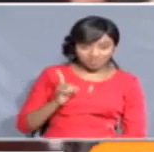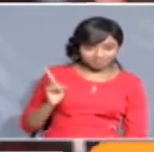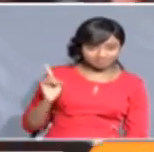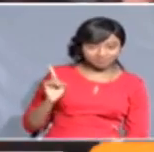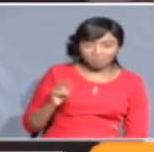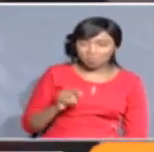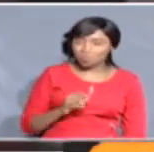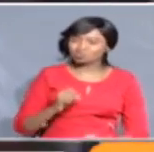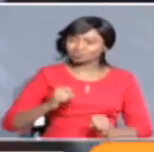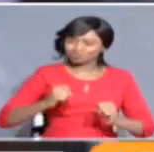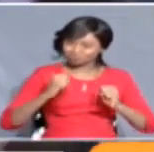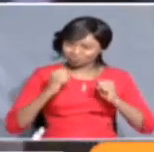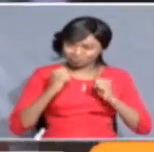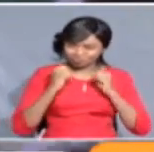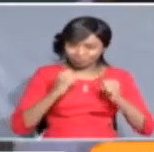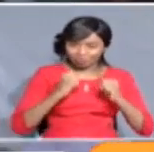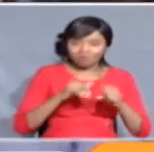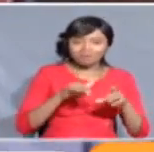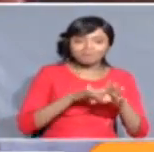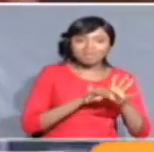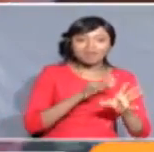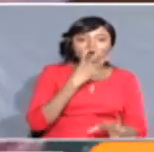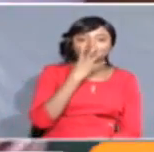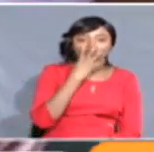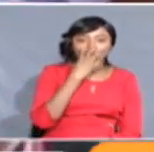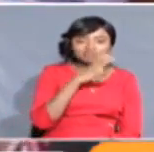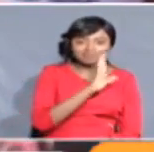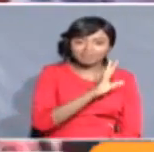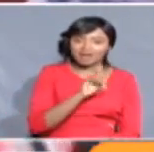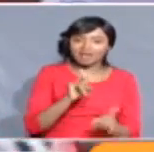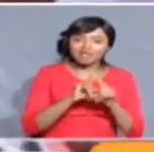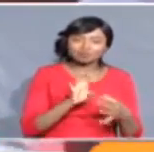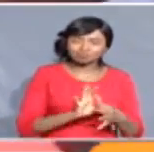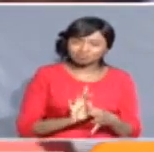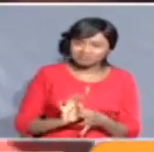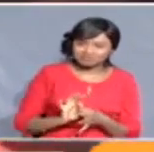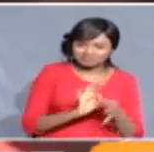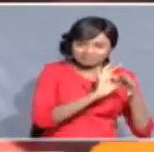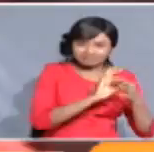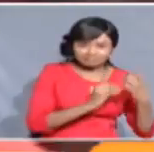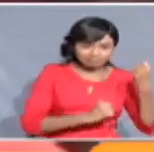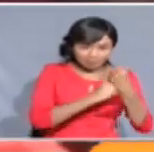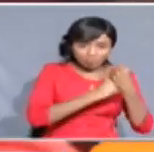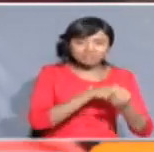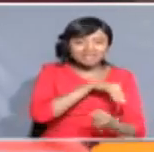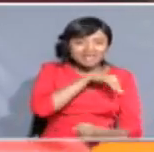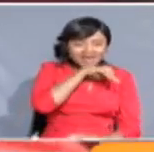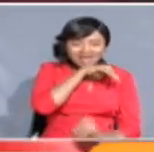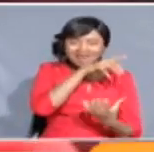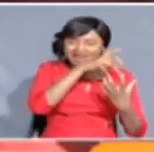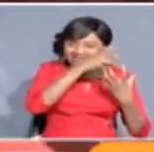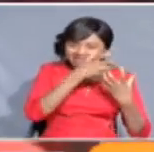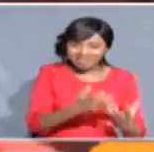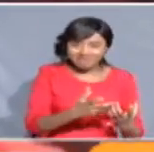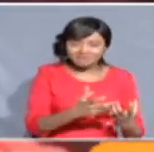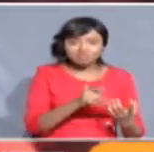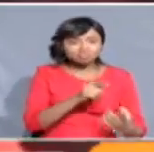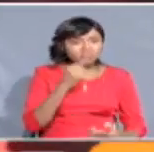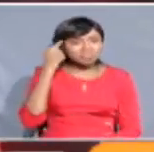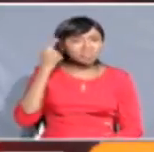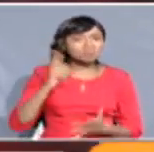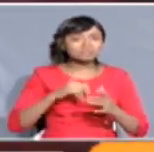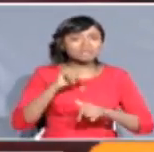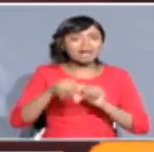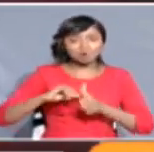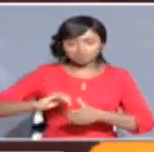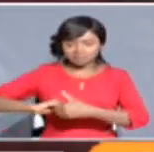very strong party member of ODM and a loyal supporter of Raila Odinga. So what are her thoughts on the